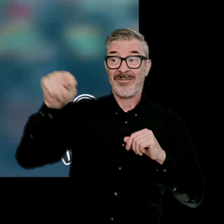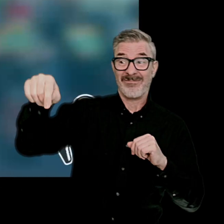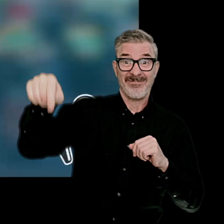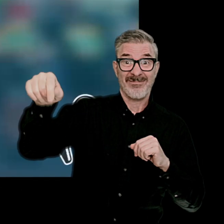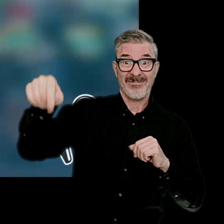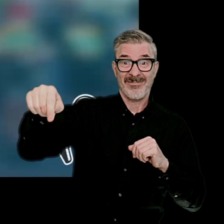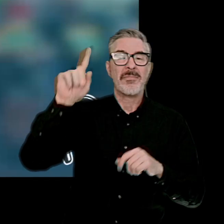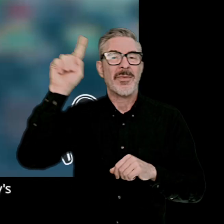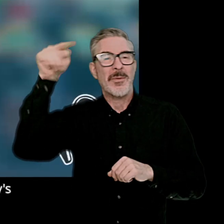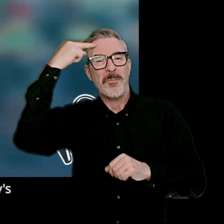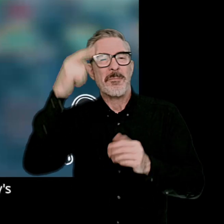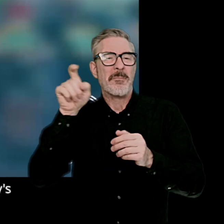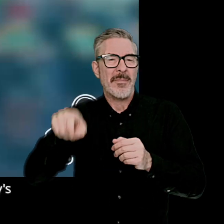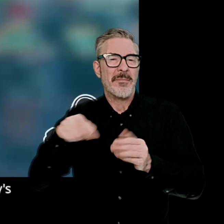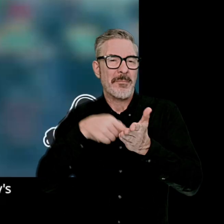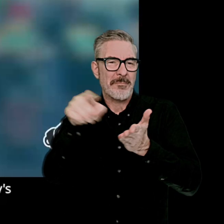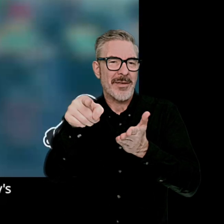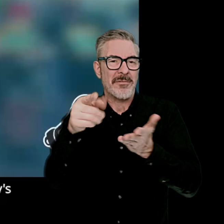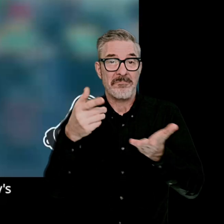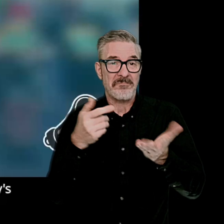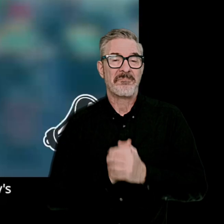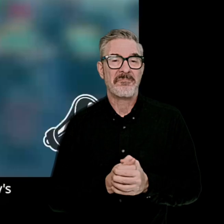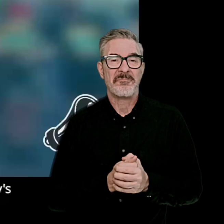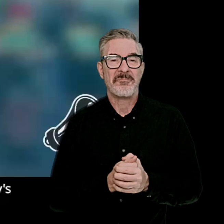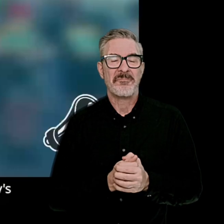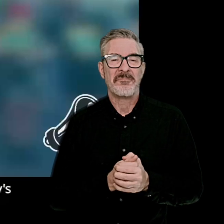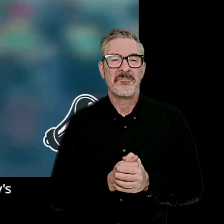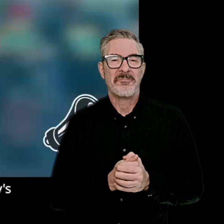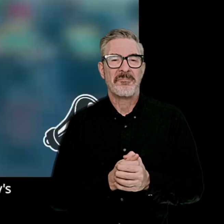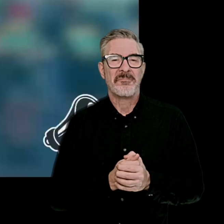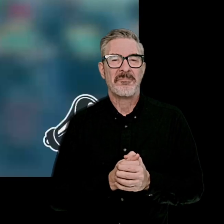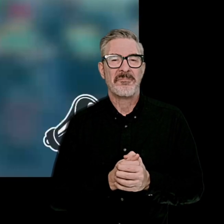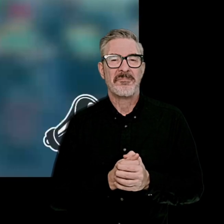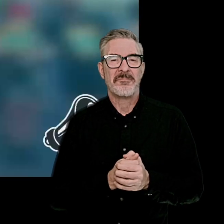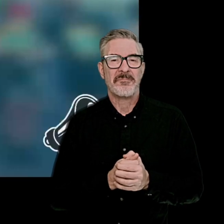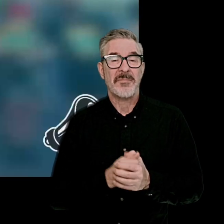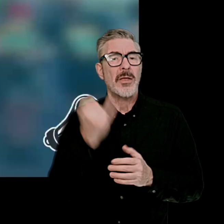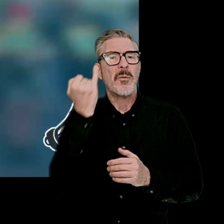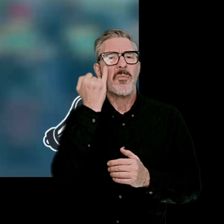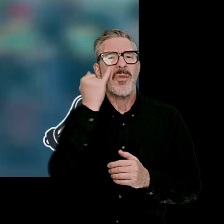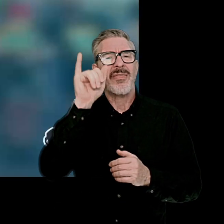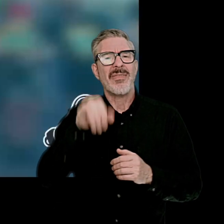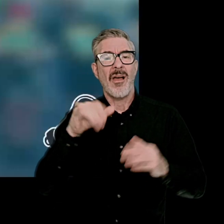statutory holiday, you will be entitled to an average day's pay, whether you work or not.